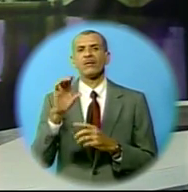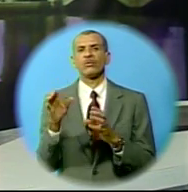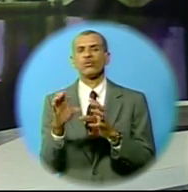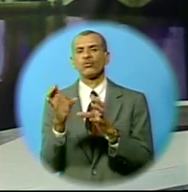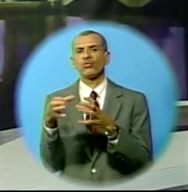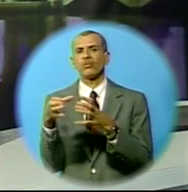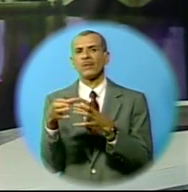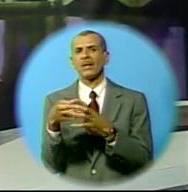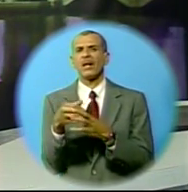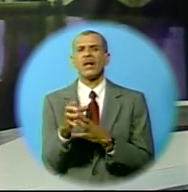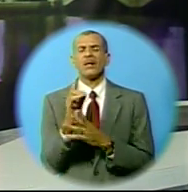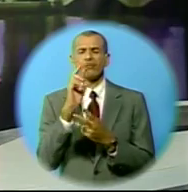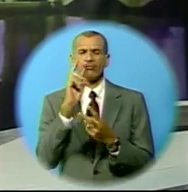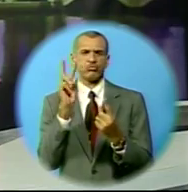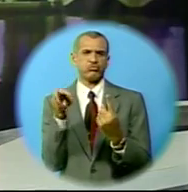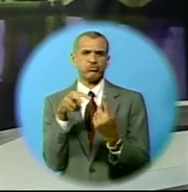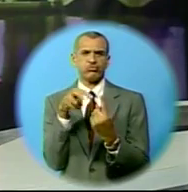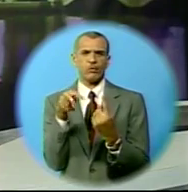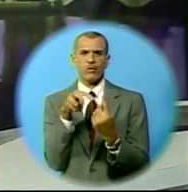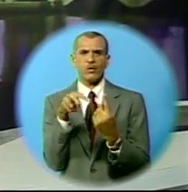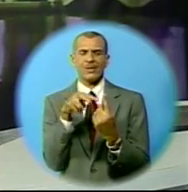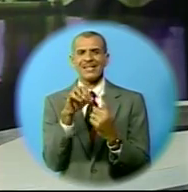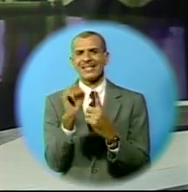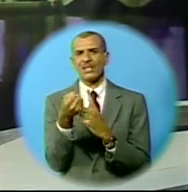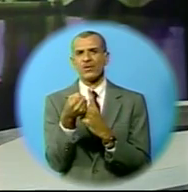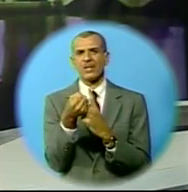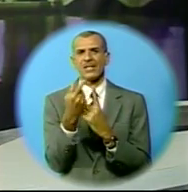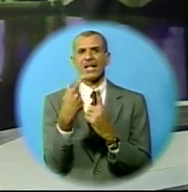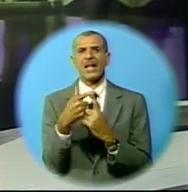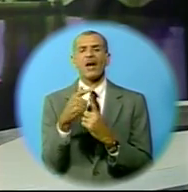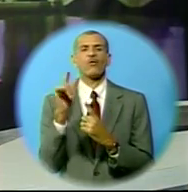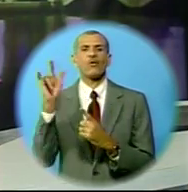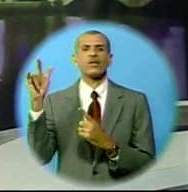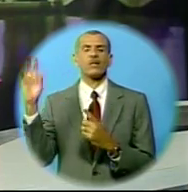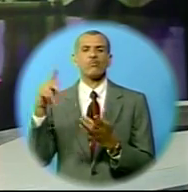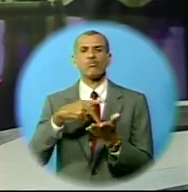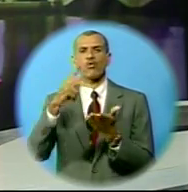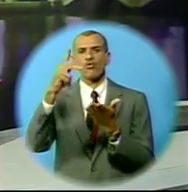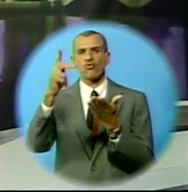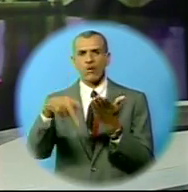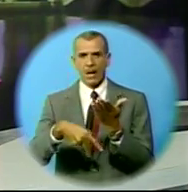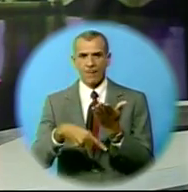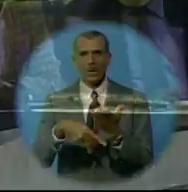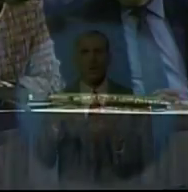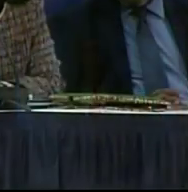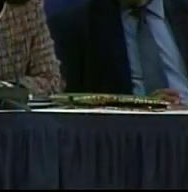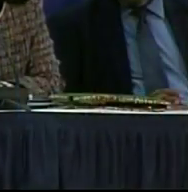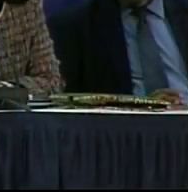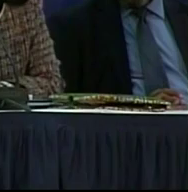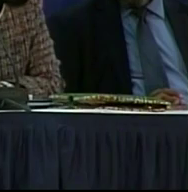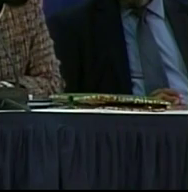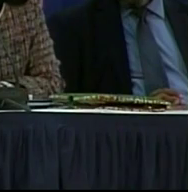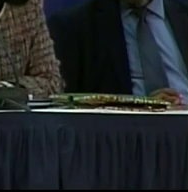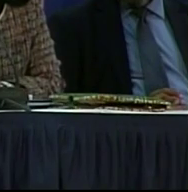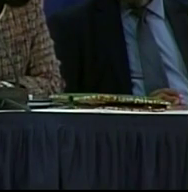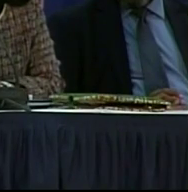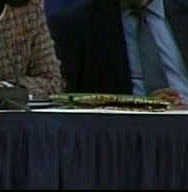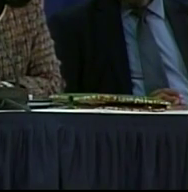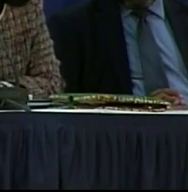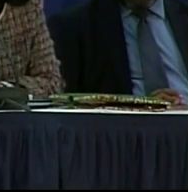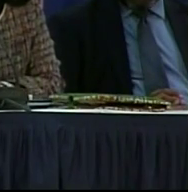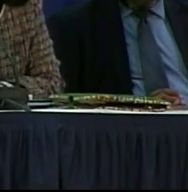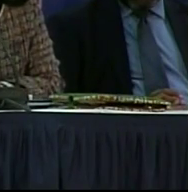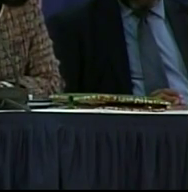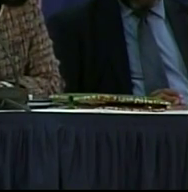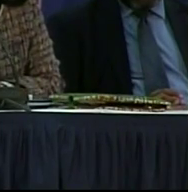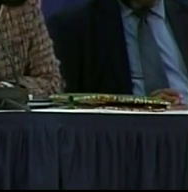lobbying Canadian authorities to review the situation relating to its foreign labour program. Labour Minister Senator Dr. Esther Baisukul gave